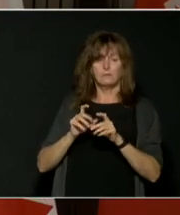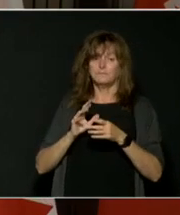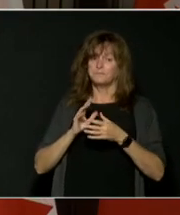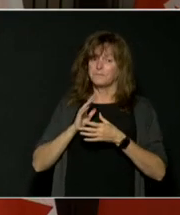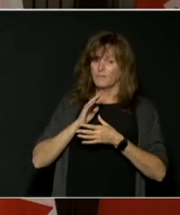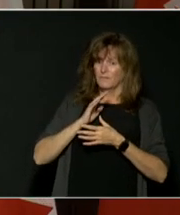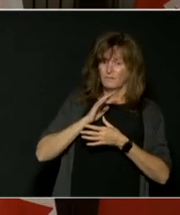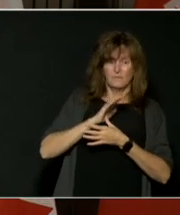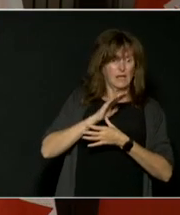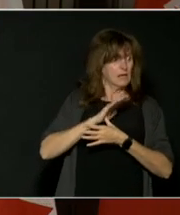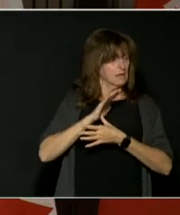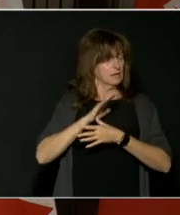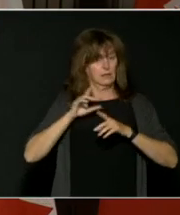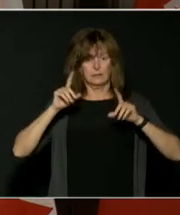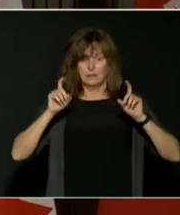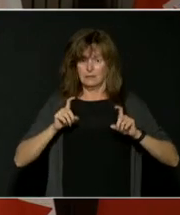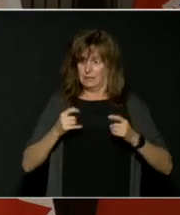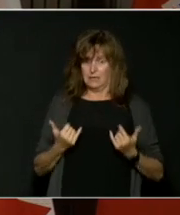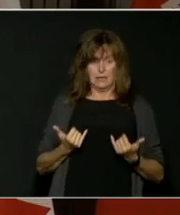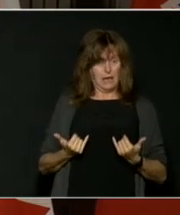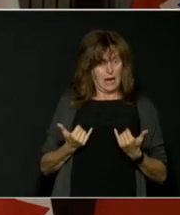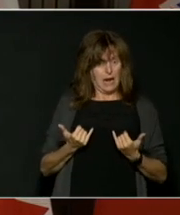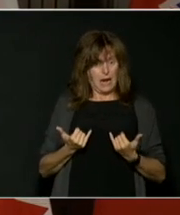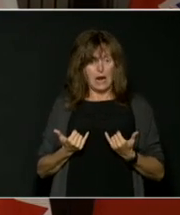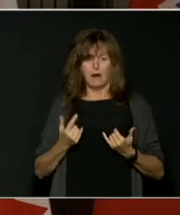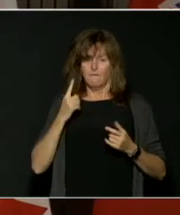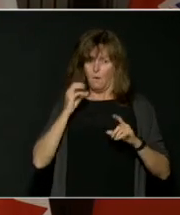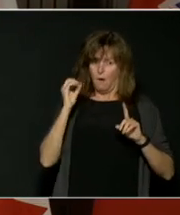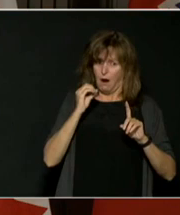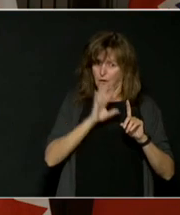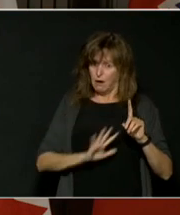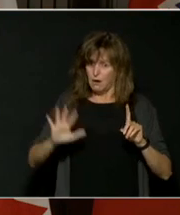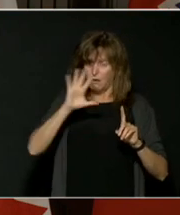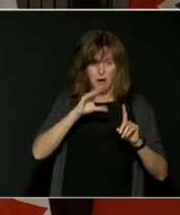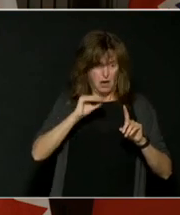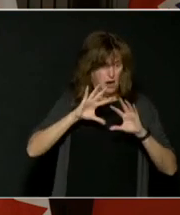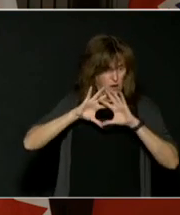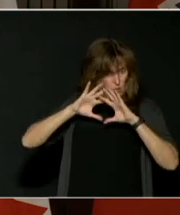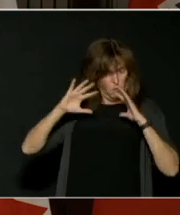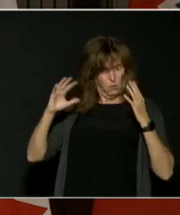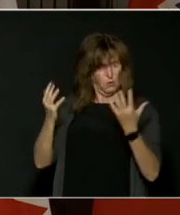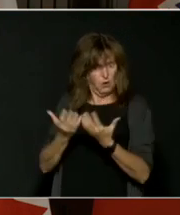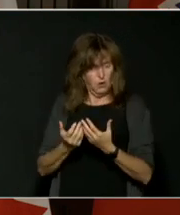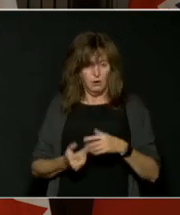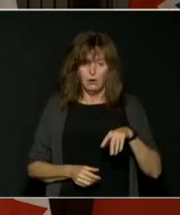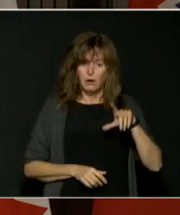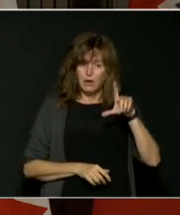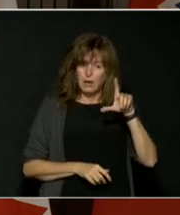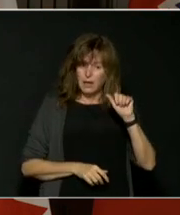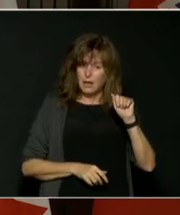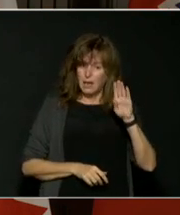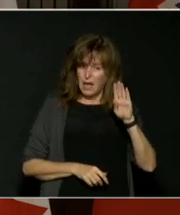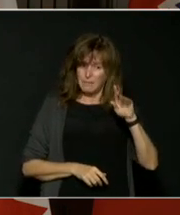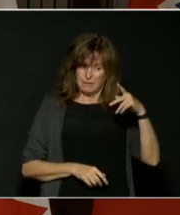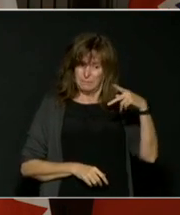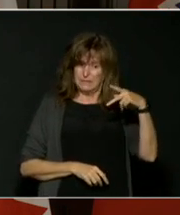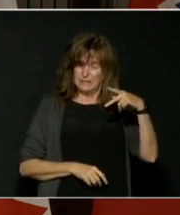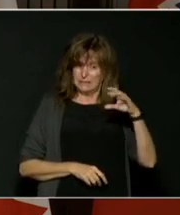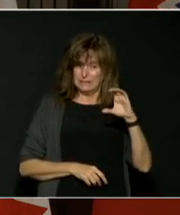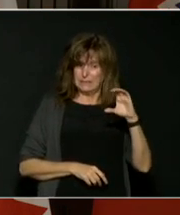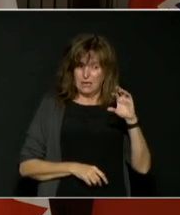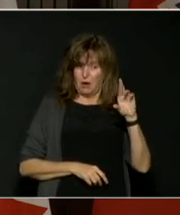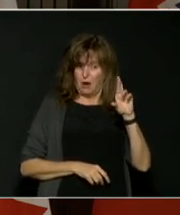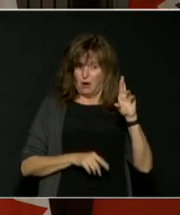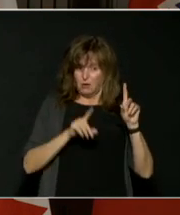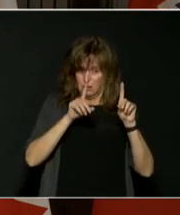the provincial response and globally is a lab-based PCR test. You are completely right. There are different